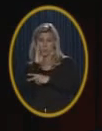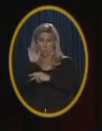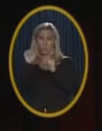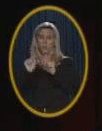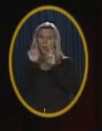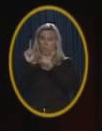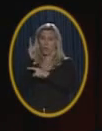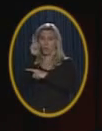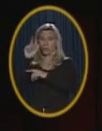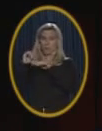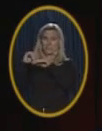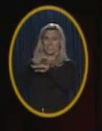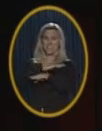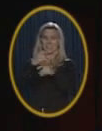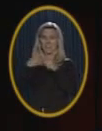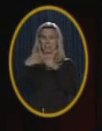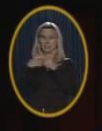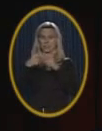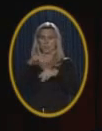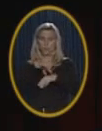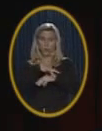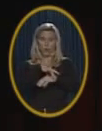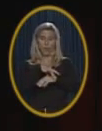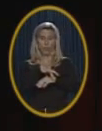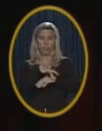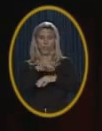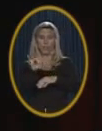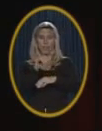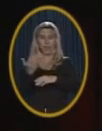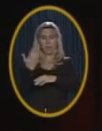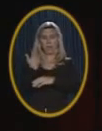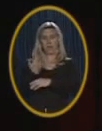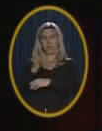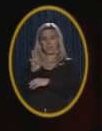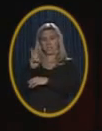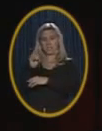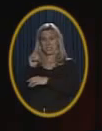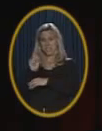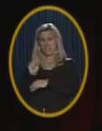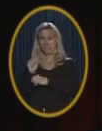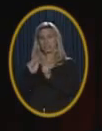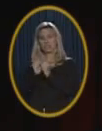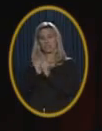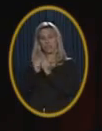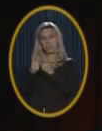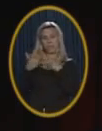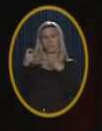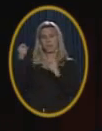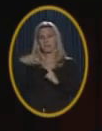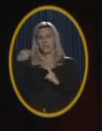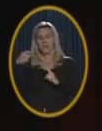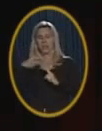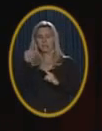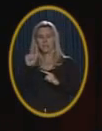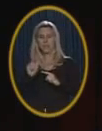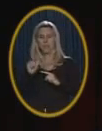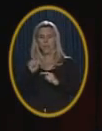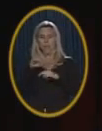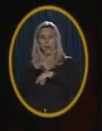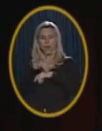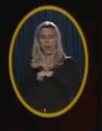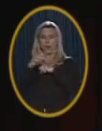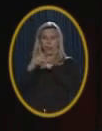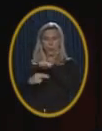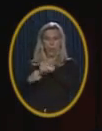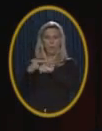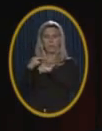moon and send electrical power back to the Earth like we were going to do back in the 70s with our big satellites. In low Earth orbit, except their